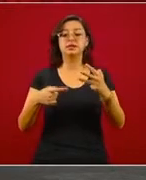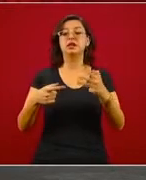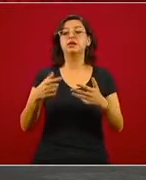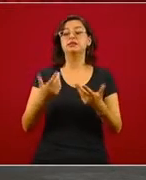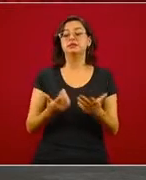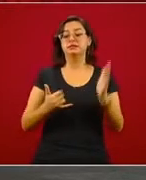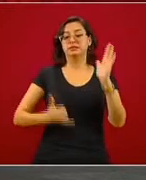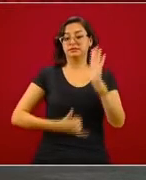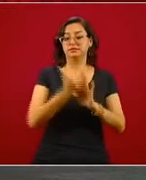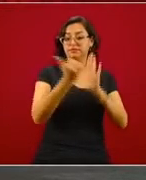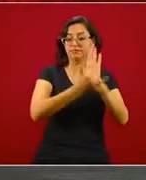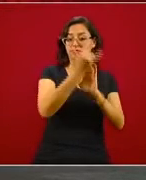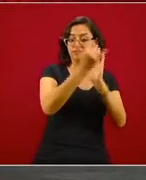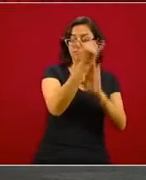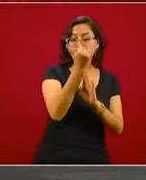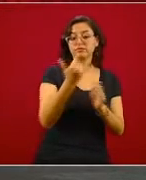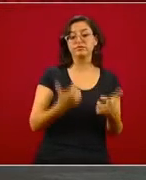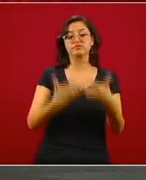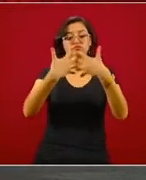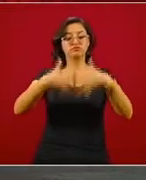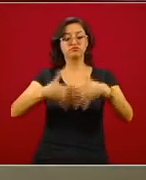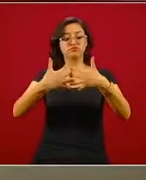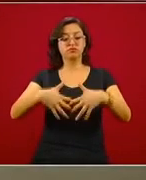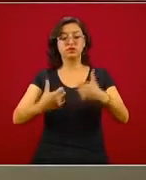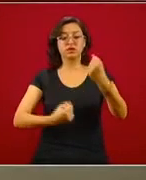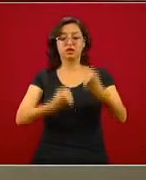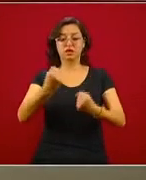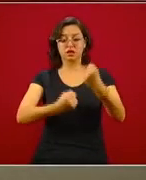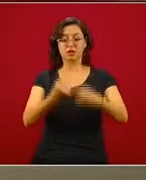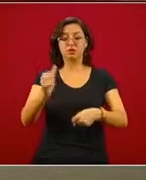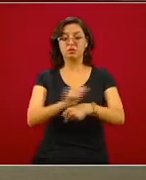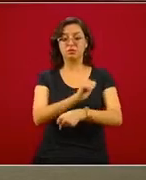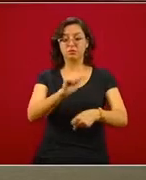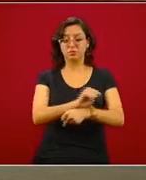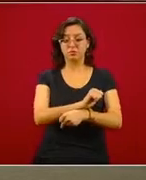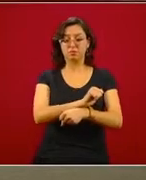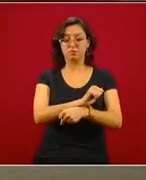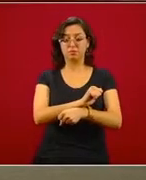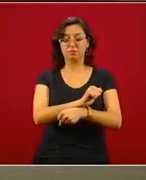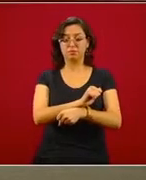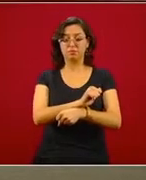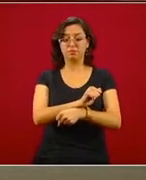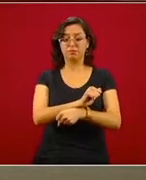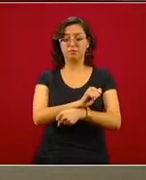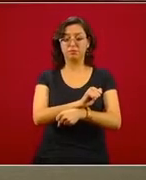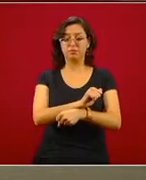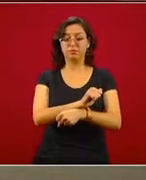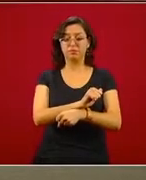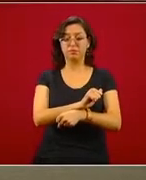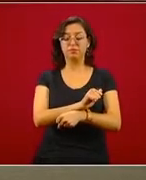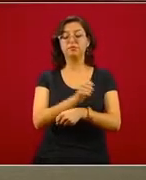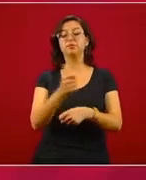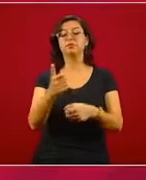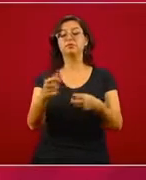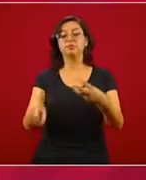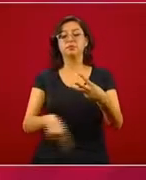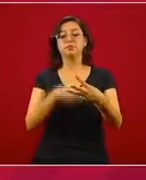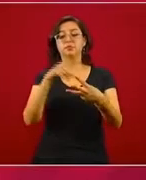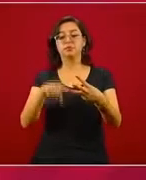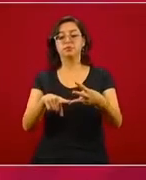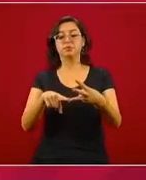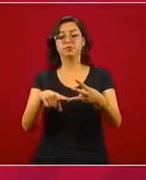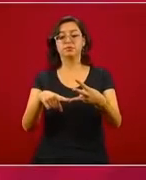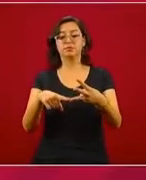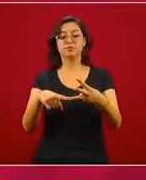We have said that those three sectors, creating automobile parts, manufacturing, right?